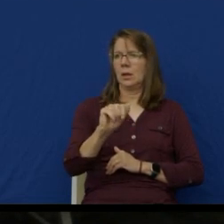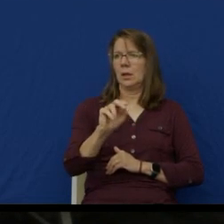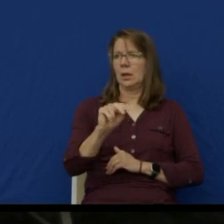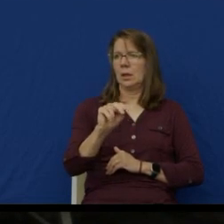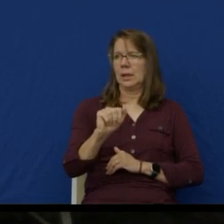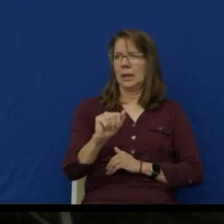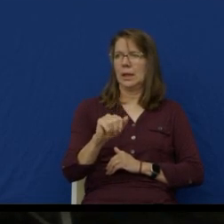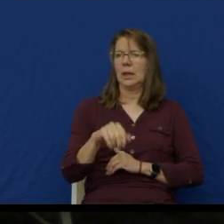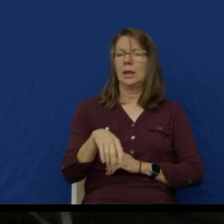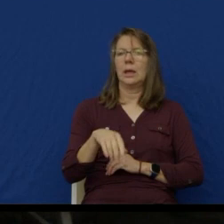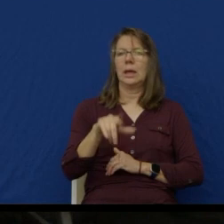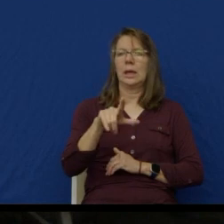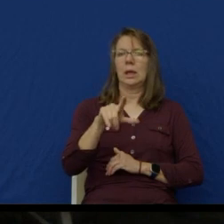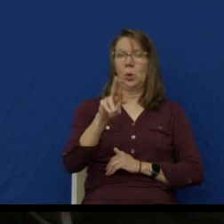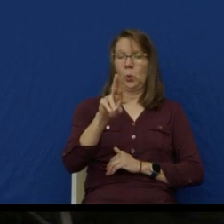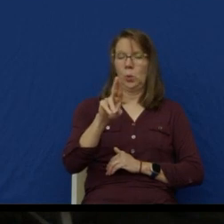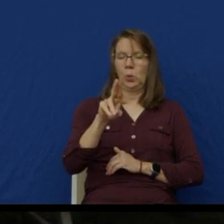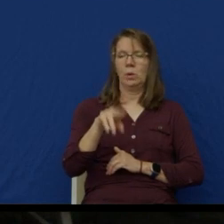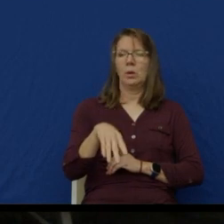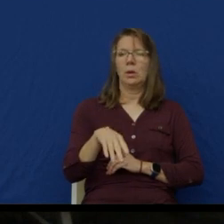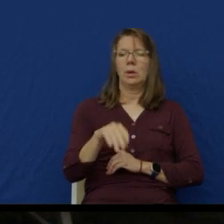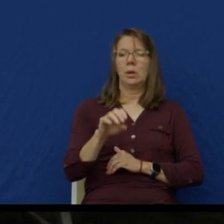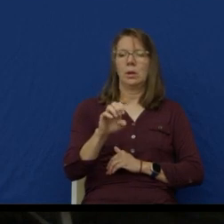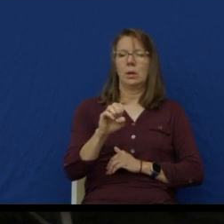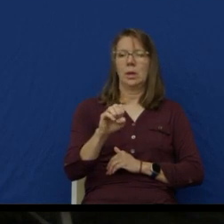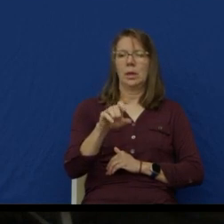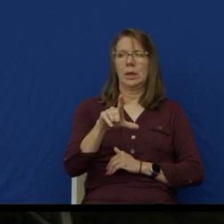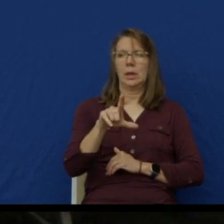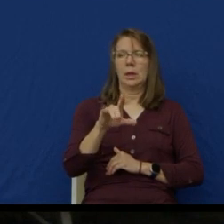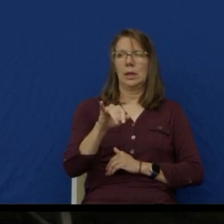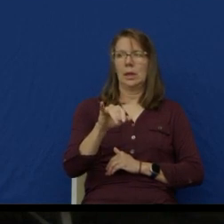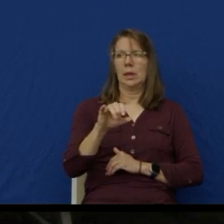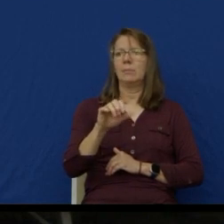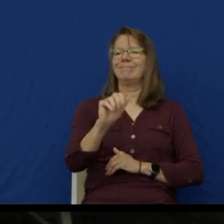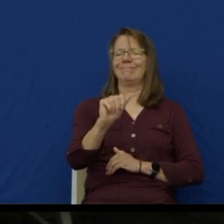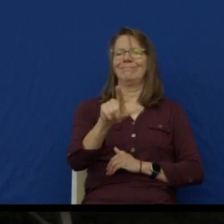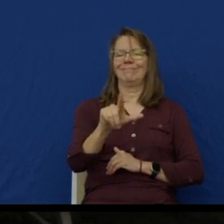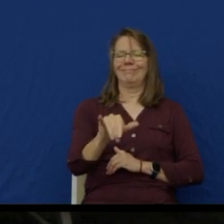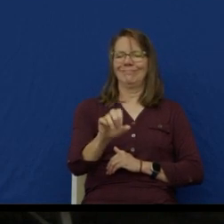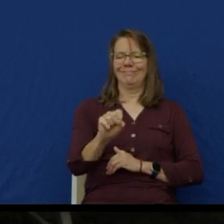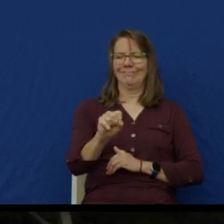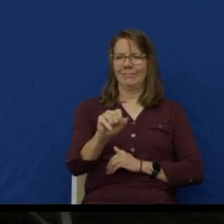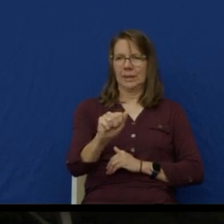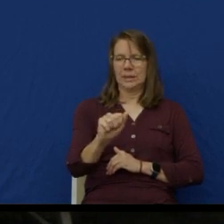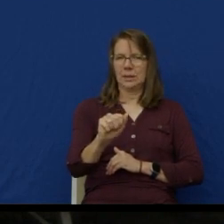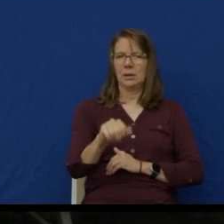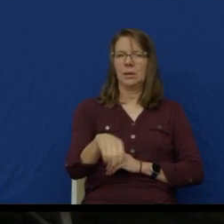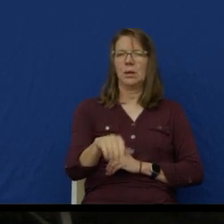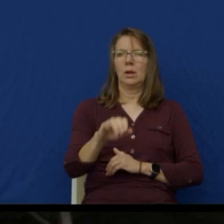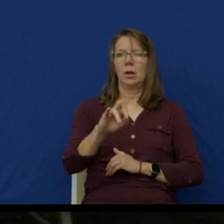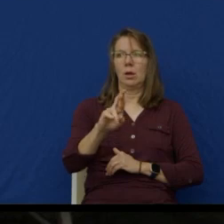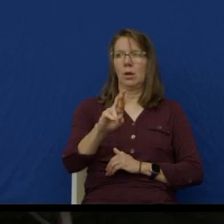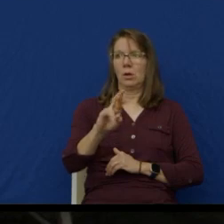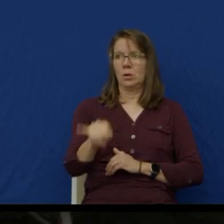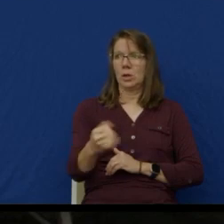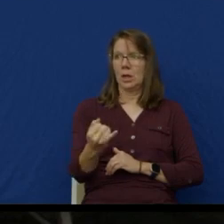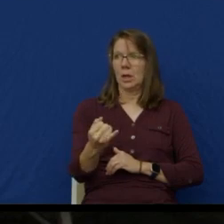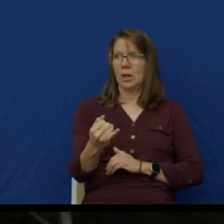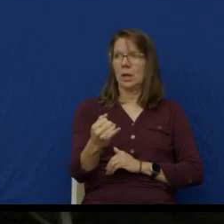Present. Lou Young. Here. Alyssa Riley. Here. RJ Osborne. Here. Hey, Chair, you do have a